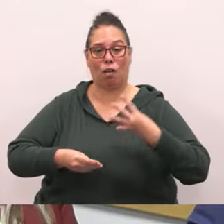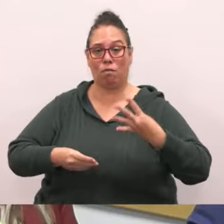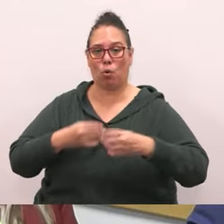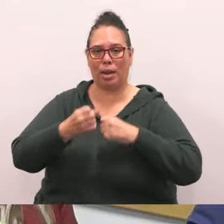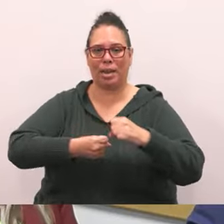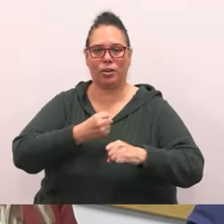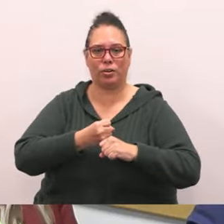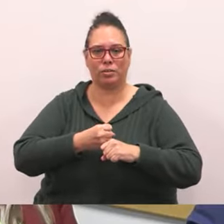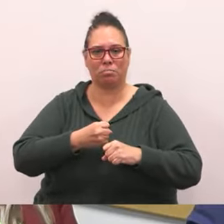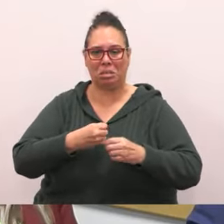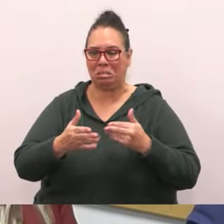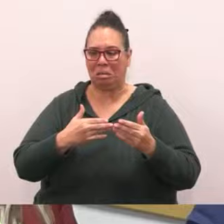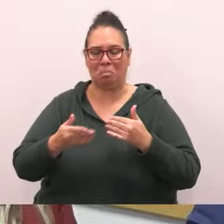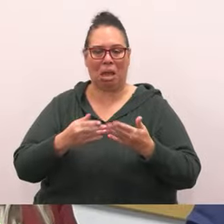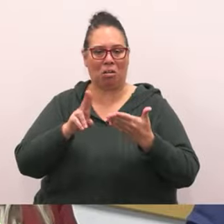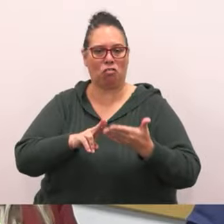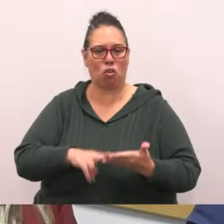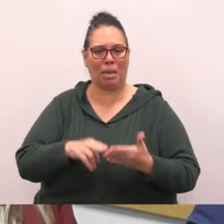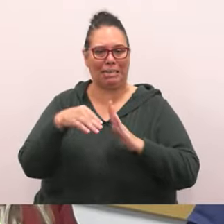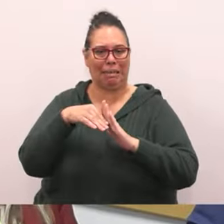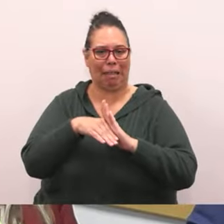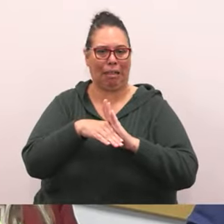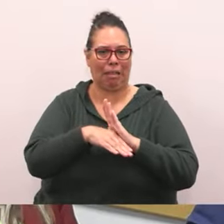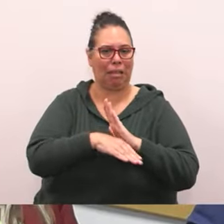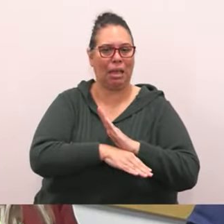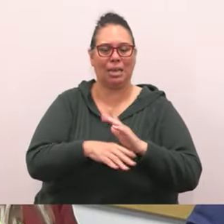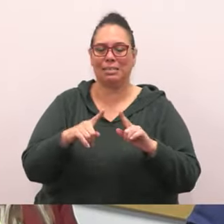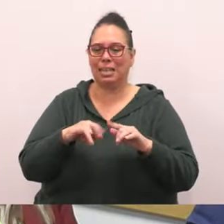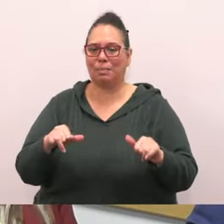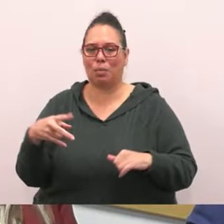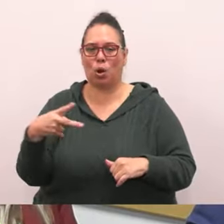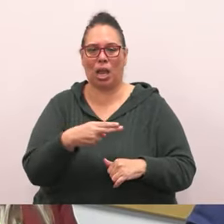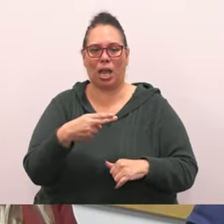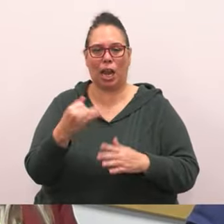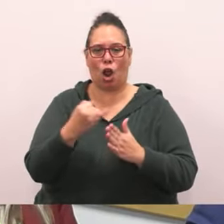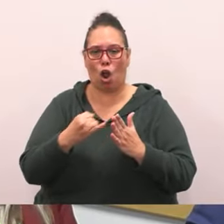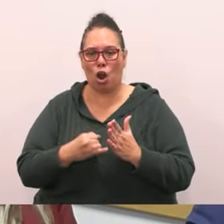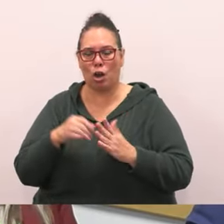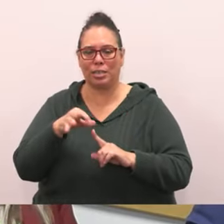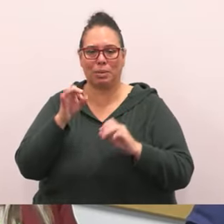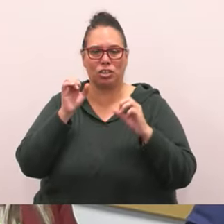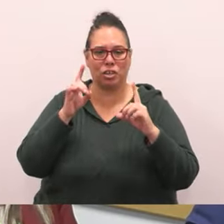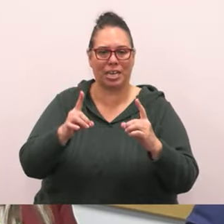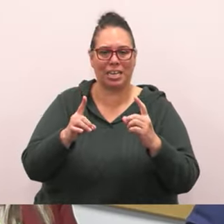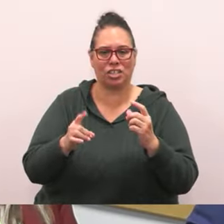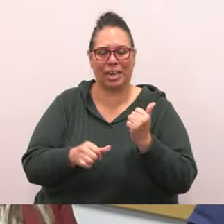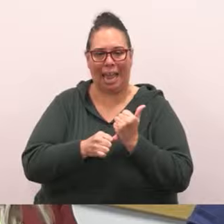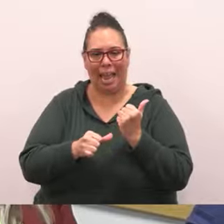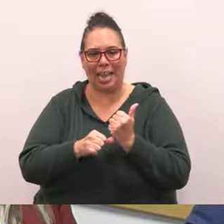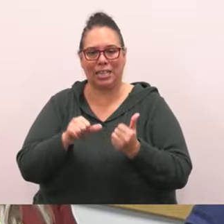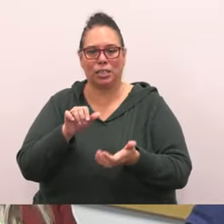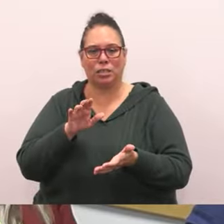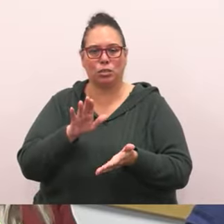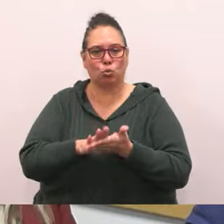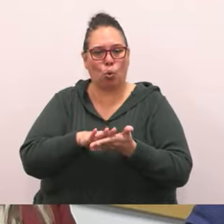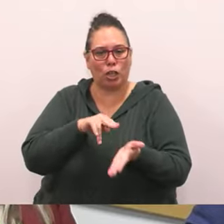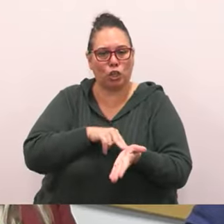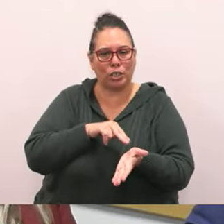has declined. At the same time, we are cutting funding from arts, special education aides, school nurses, and libraries.